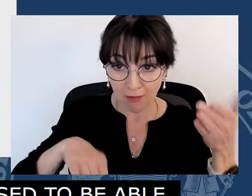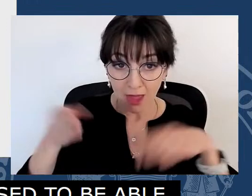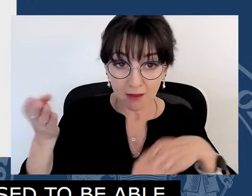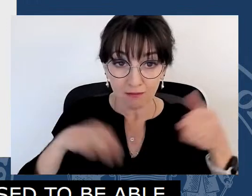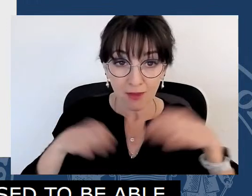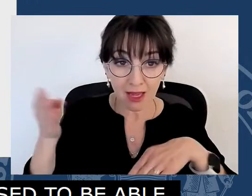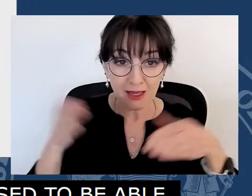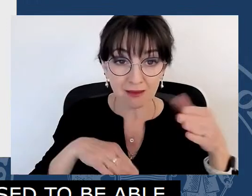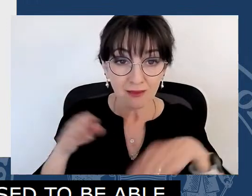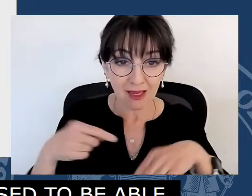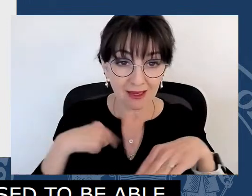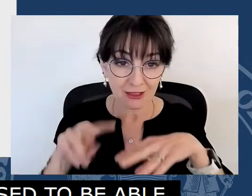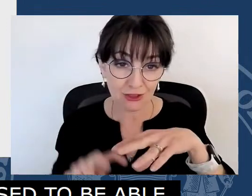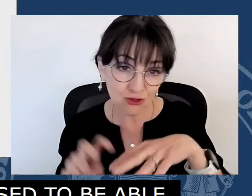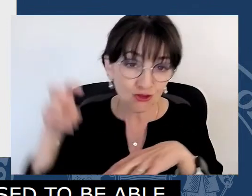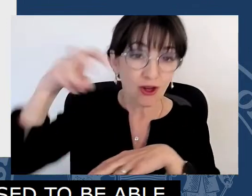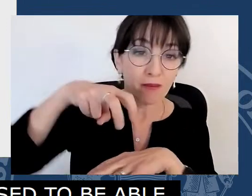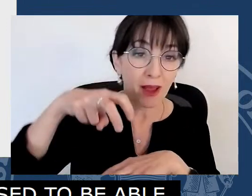on.